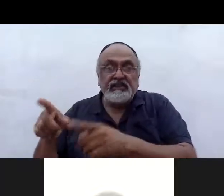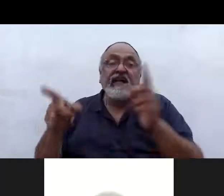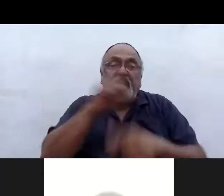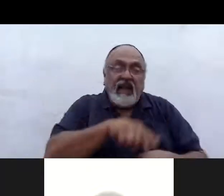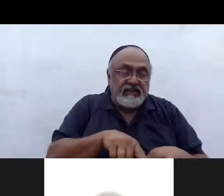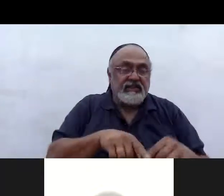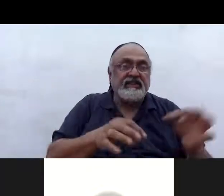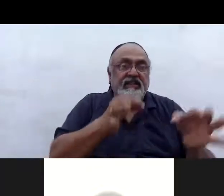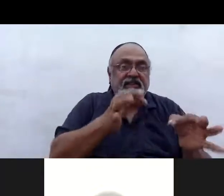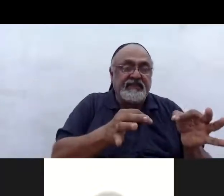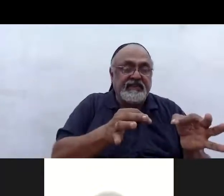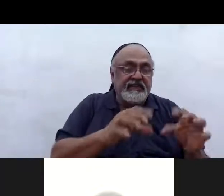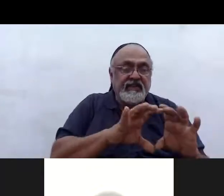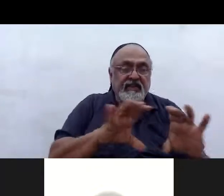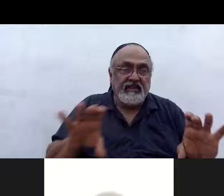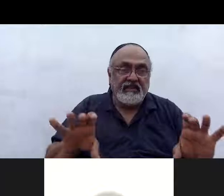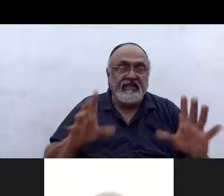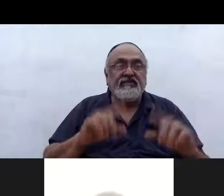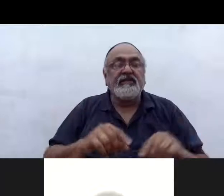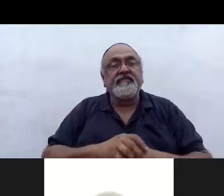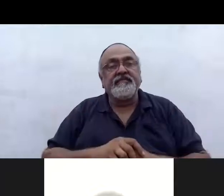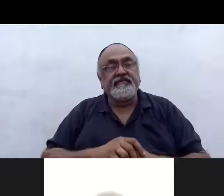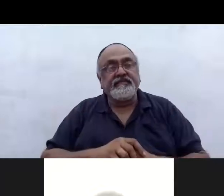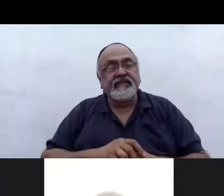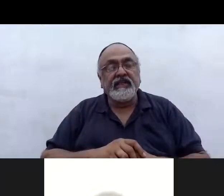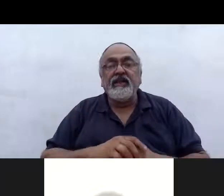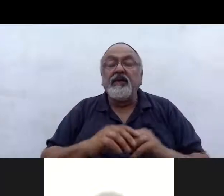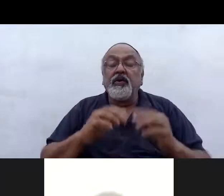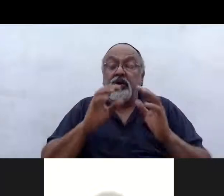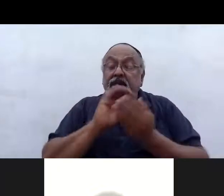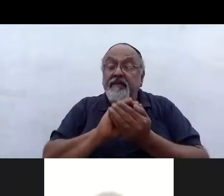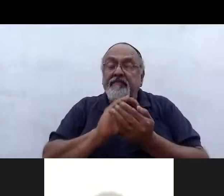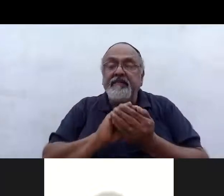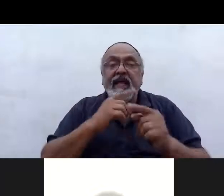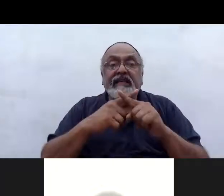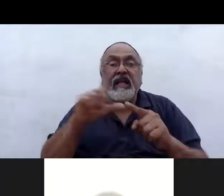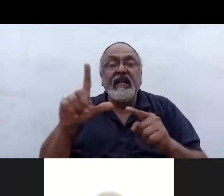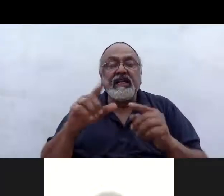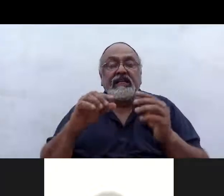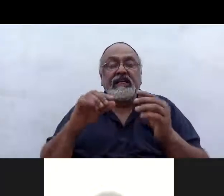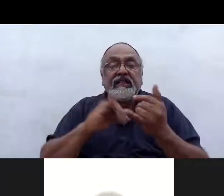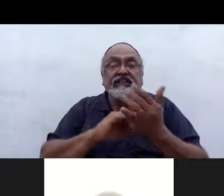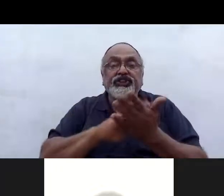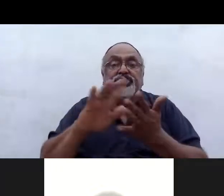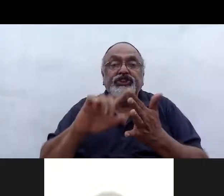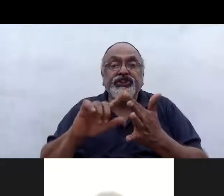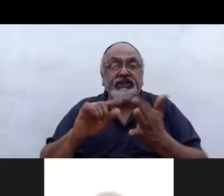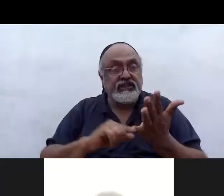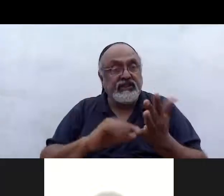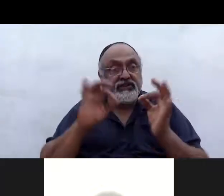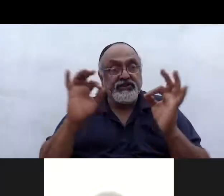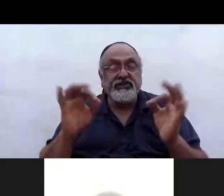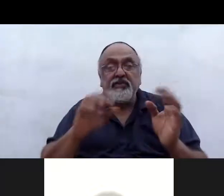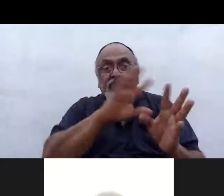So once it is better to maintain an Excel sheet and then just copy paste all the material over